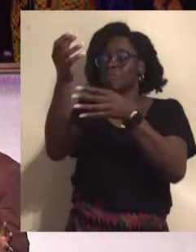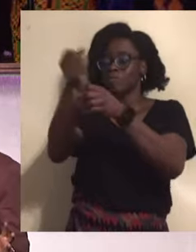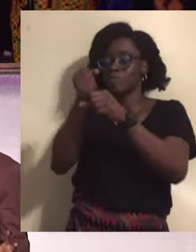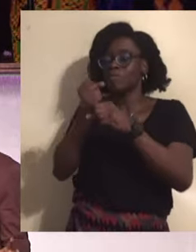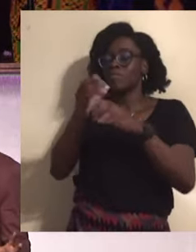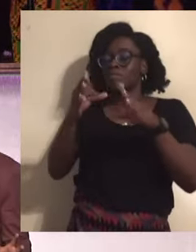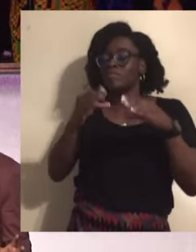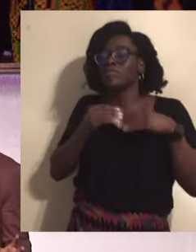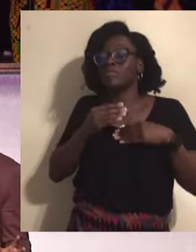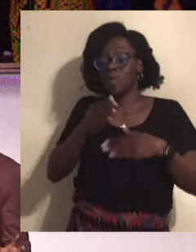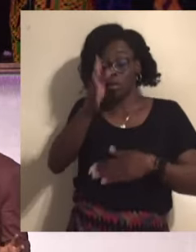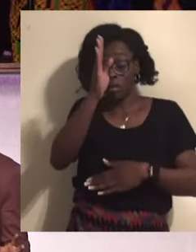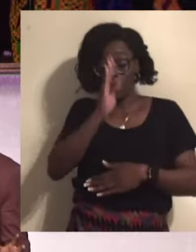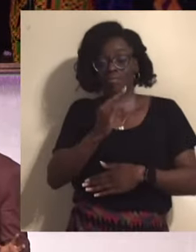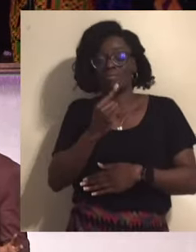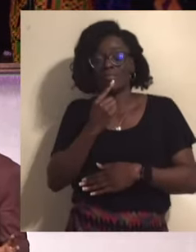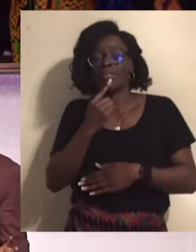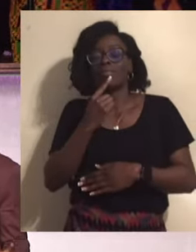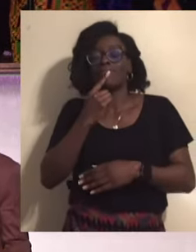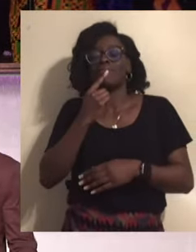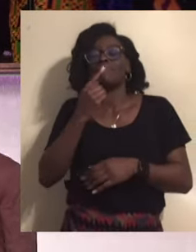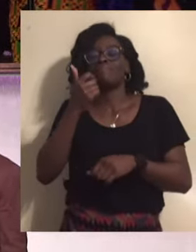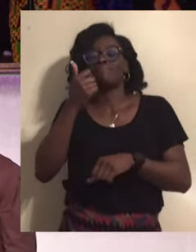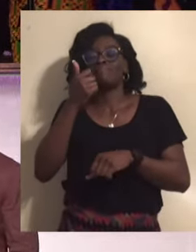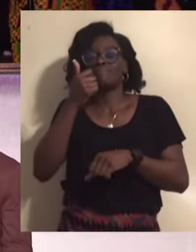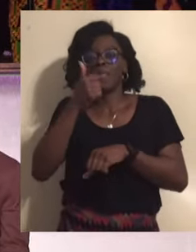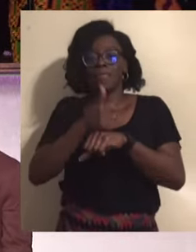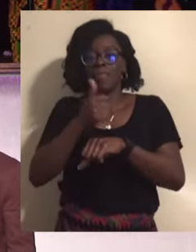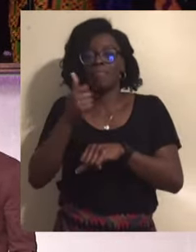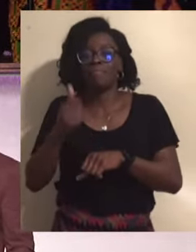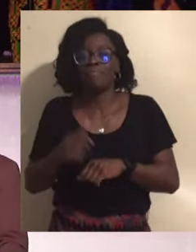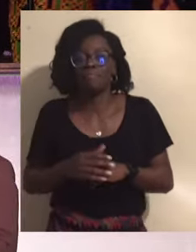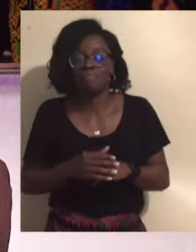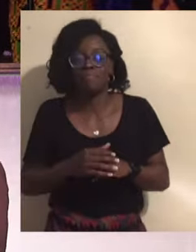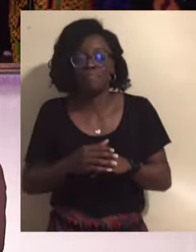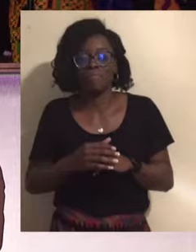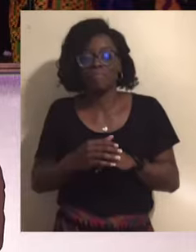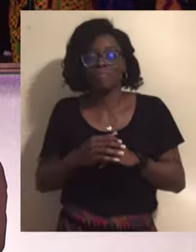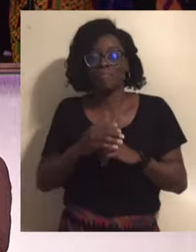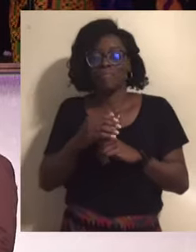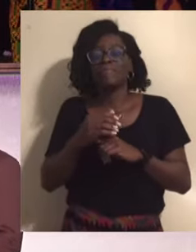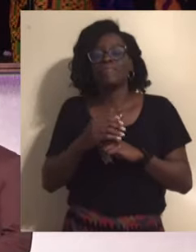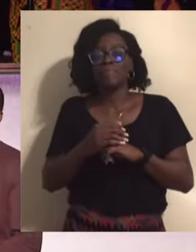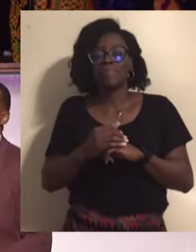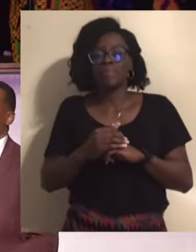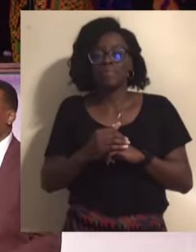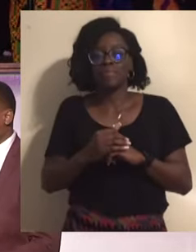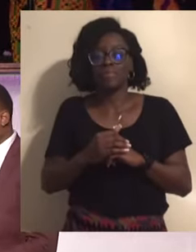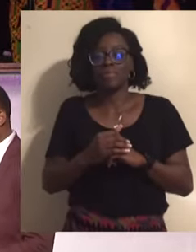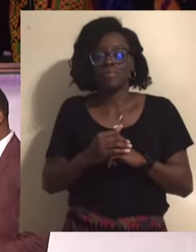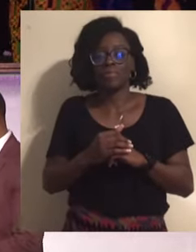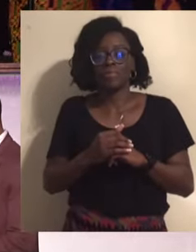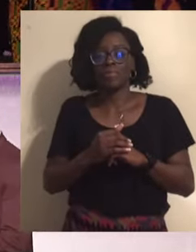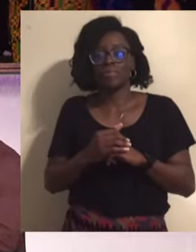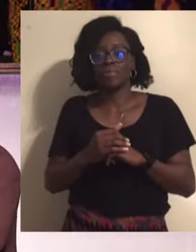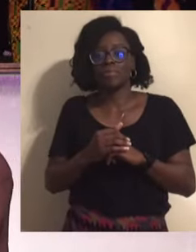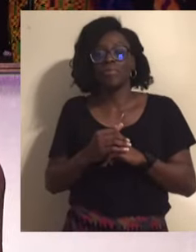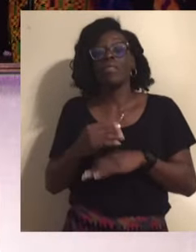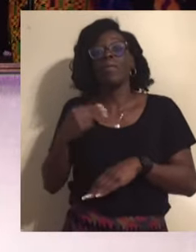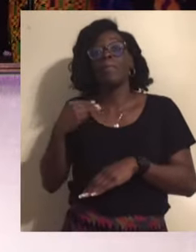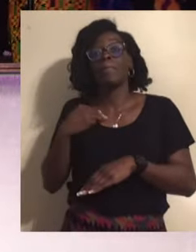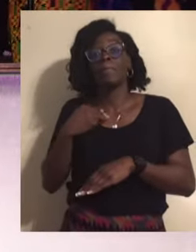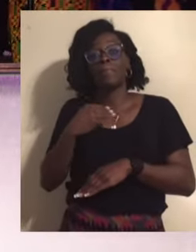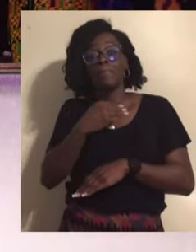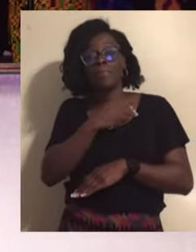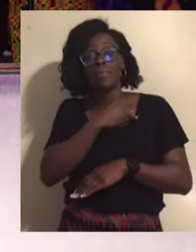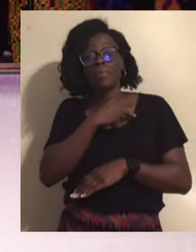amen, amen, and amen. We've got members of Team Connect who are right here behind you, and they're